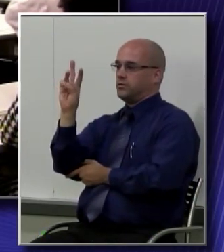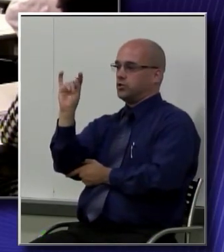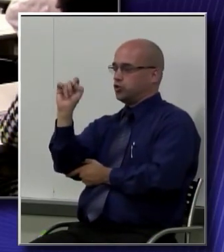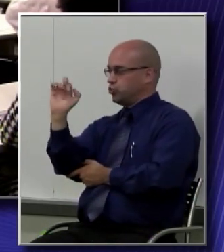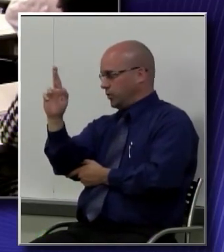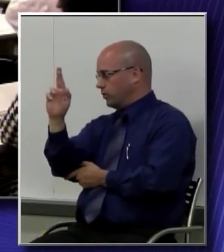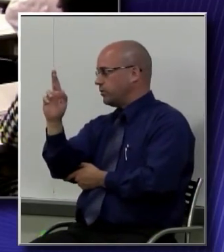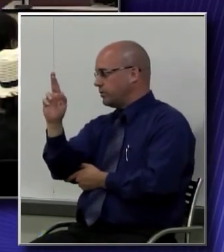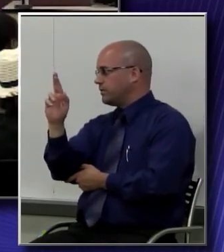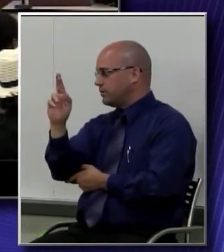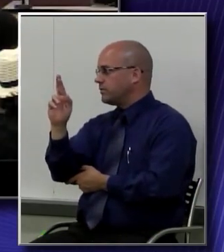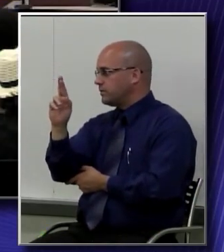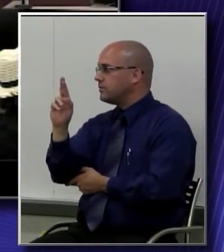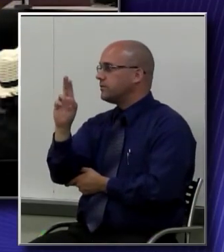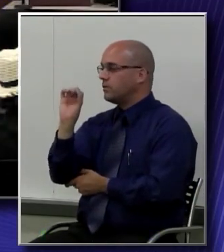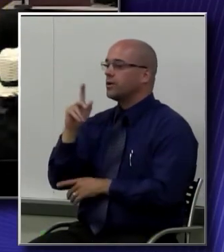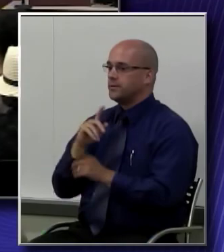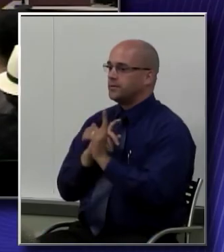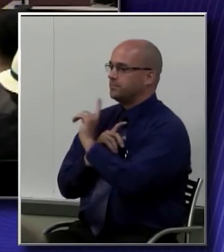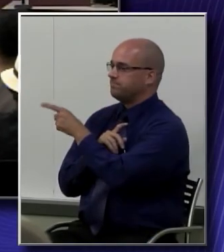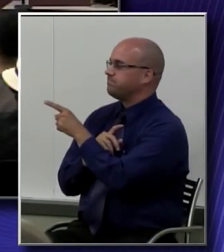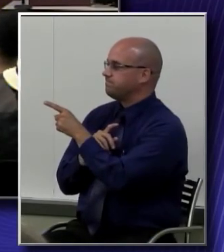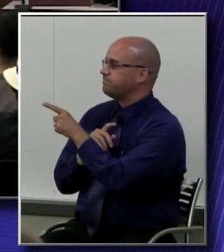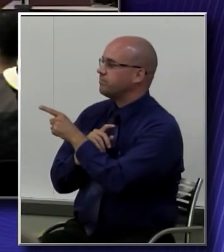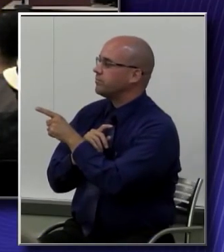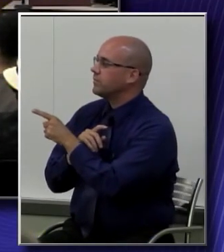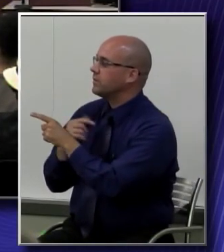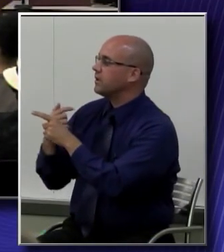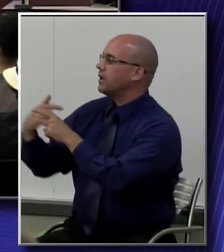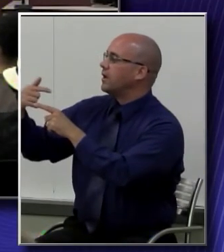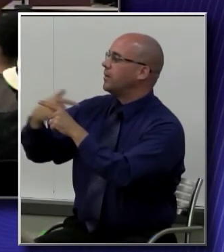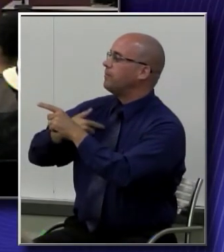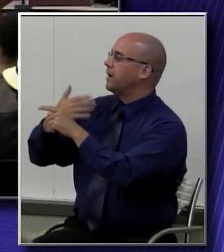Okay. Thank Good you. Evening. I am